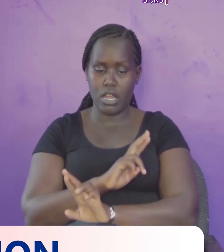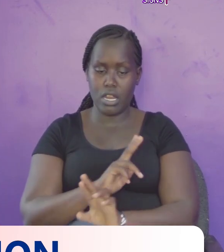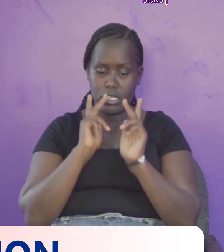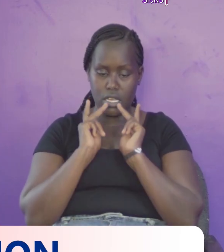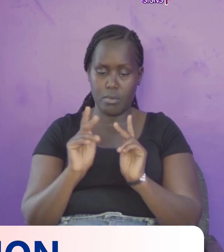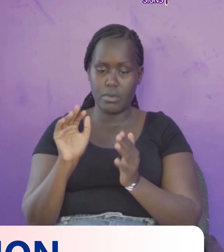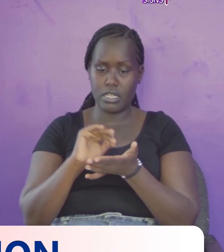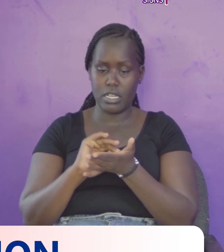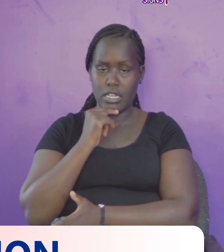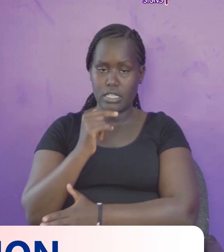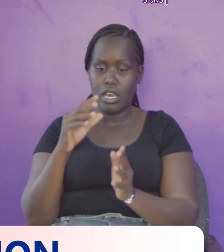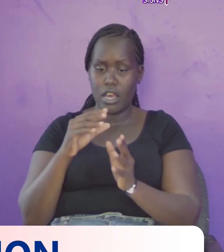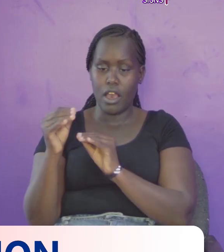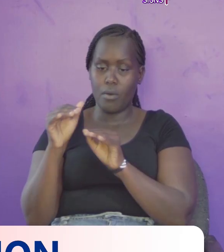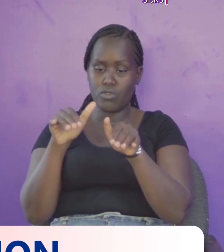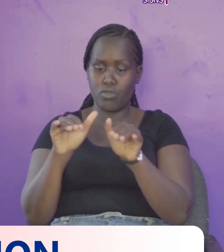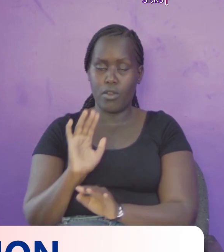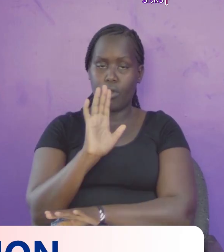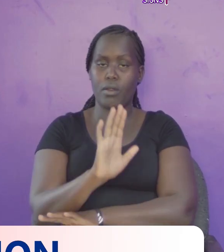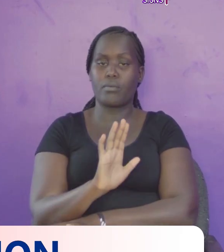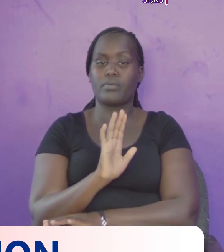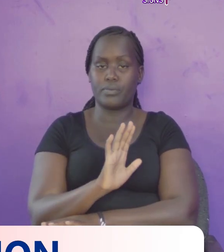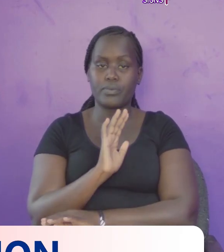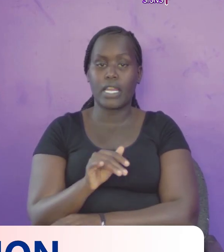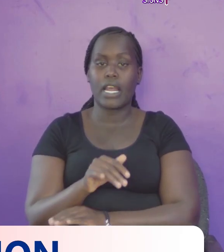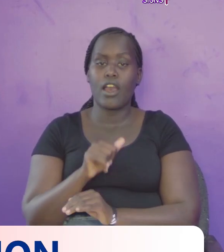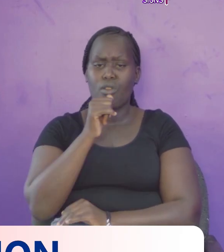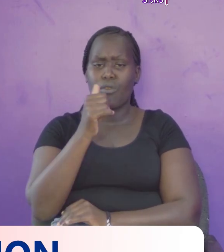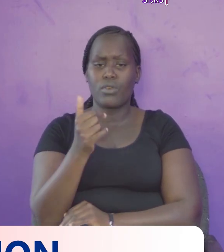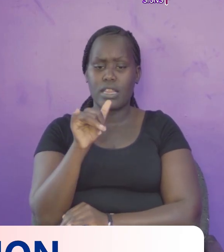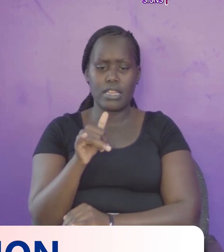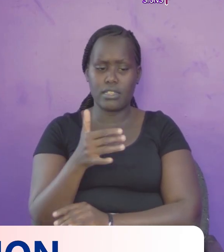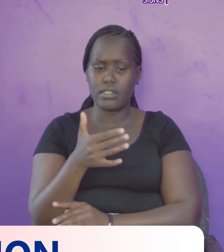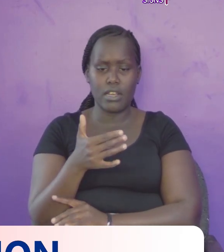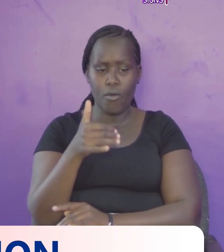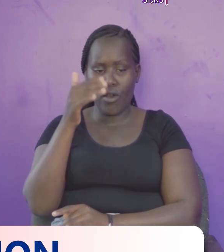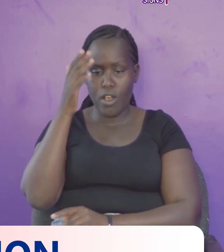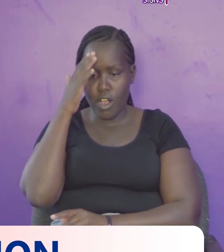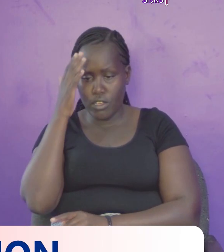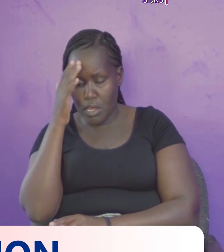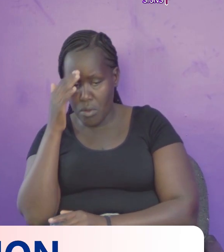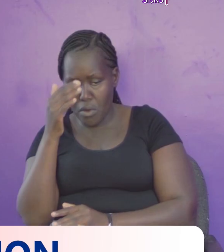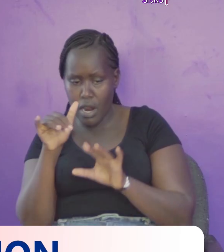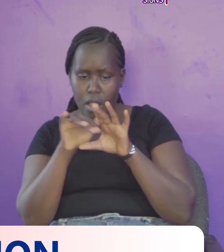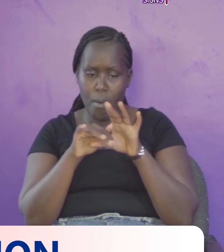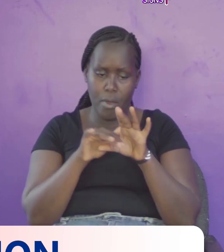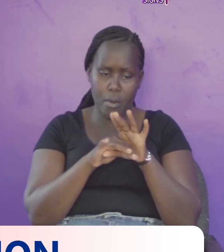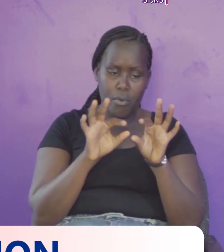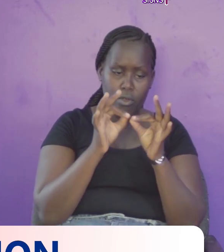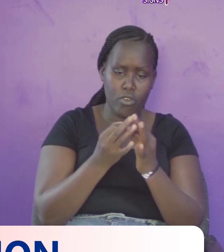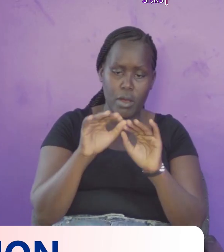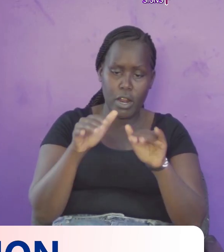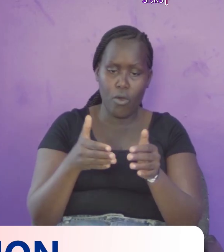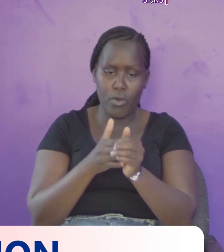I attended his funeral. Not that I was a known figure by the family or a known figure by the leaders